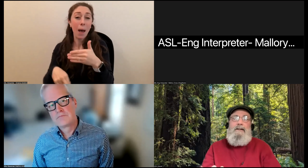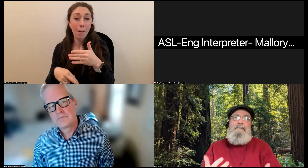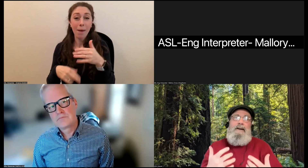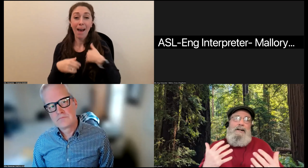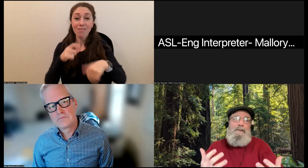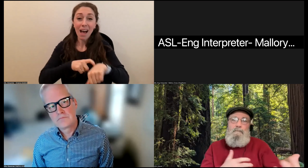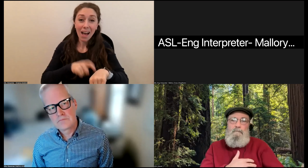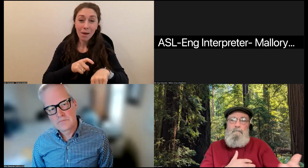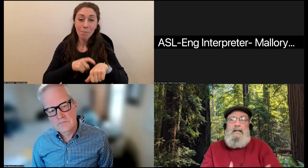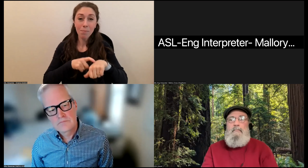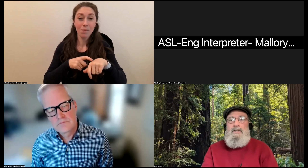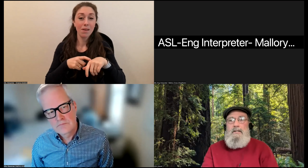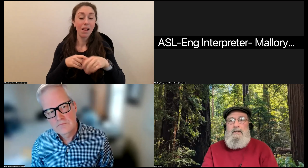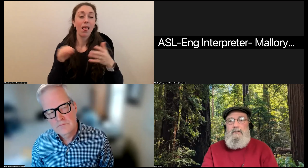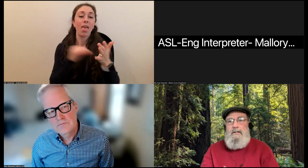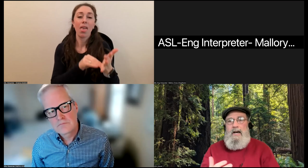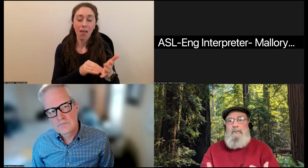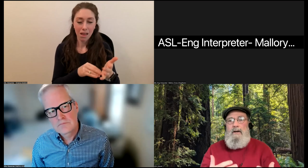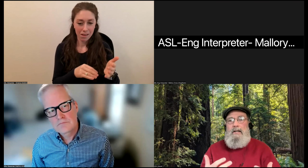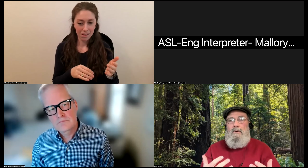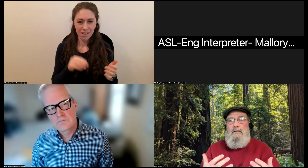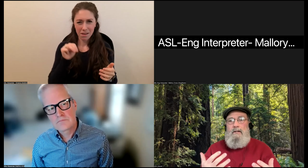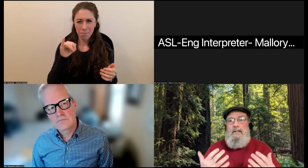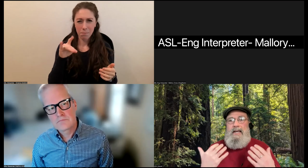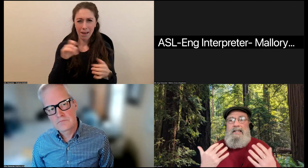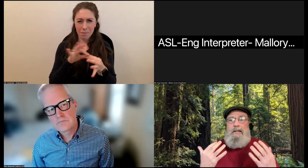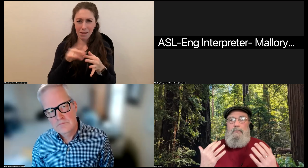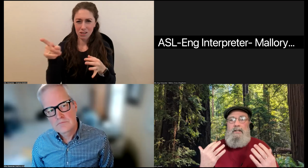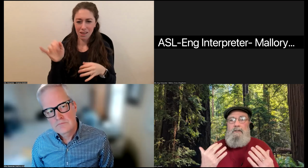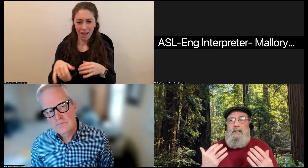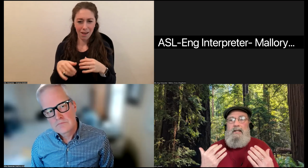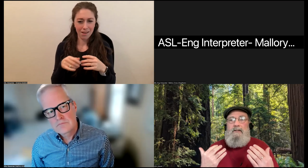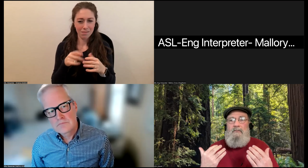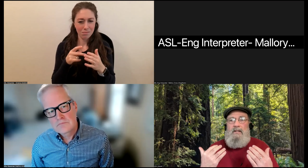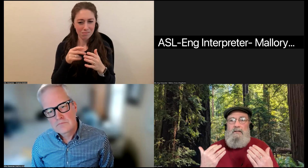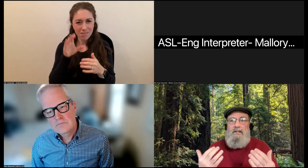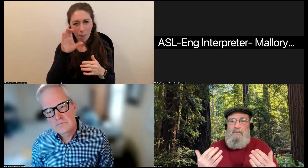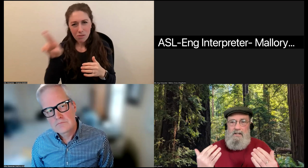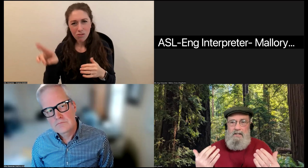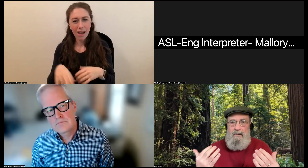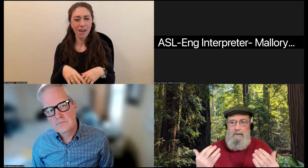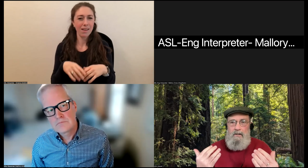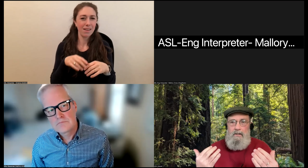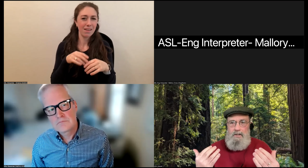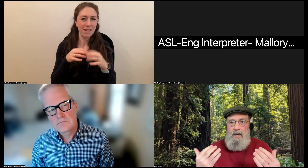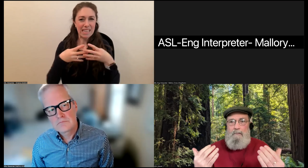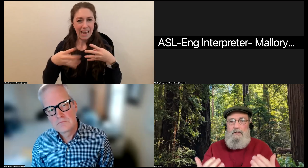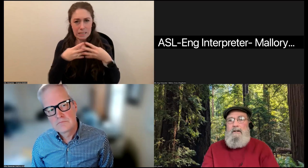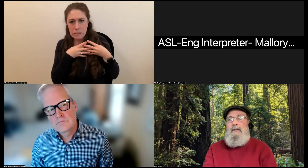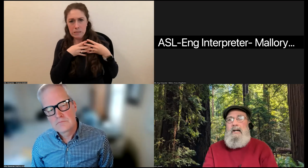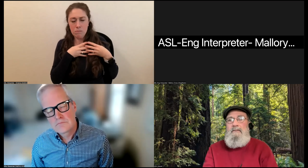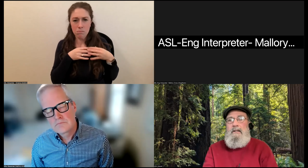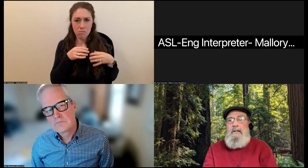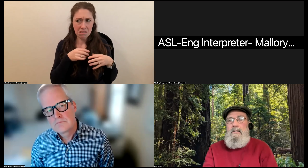it. Mike mentioned the copyright or the gatekeeper issues that they didn't feel that this was their job